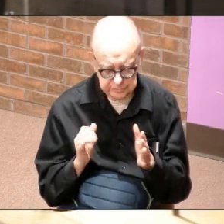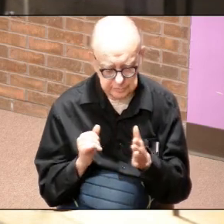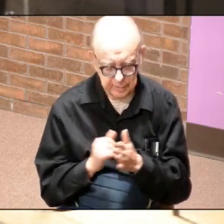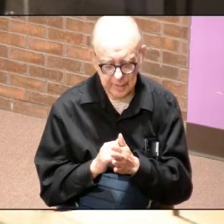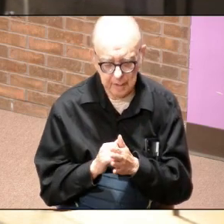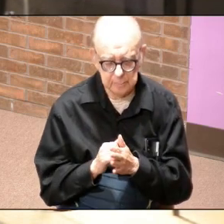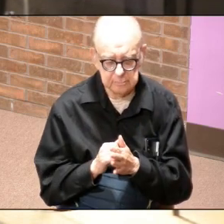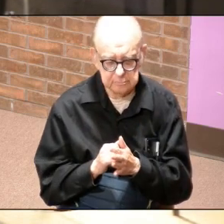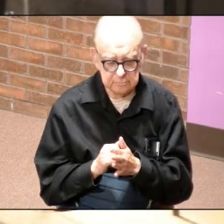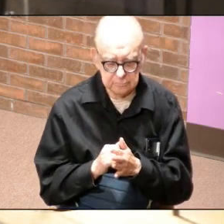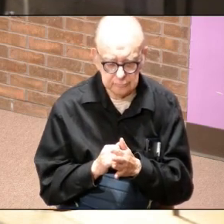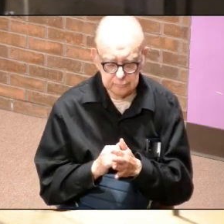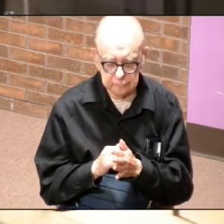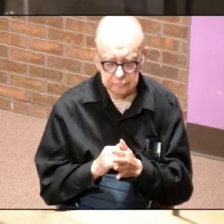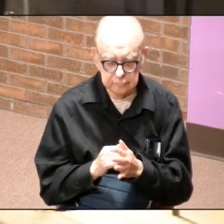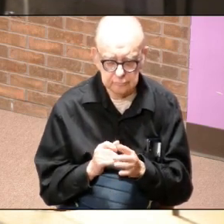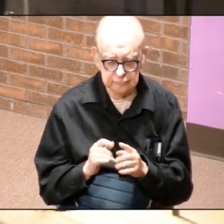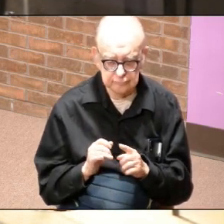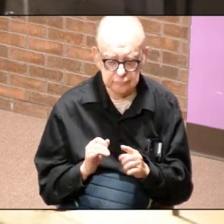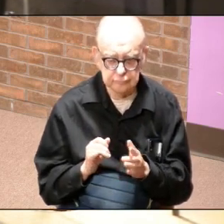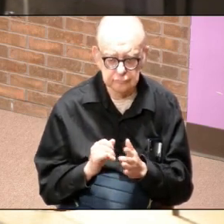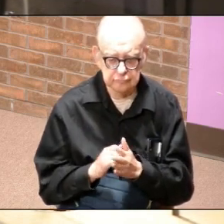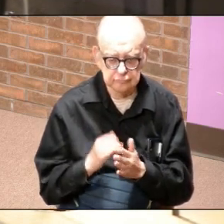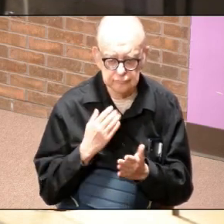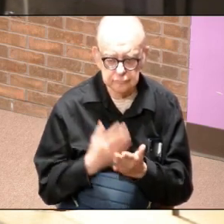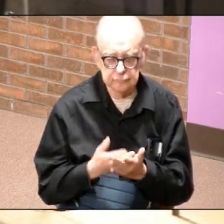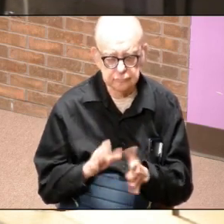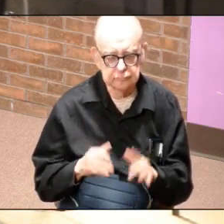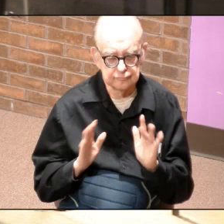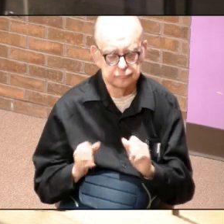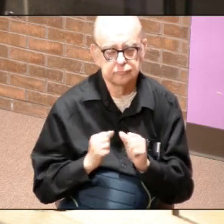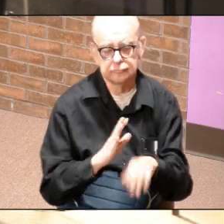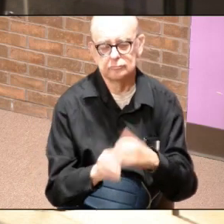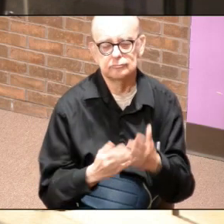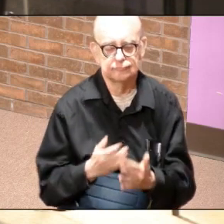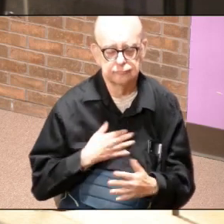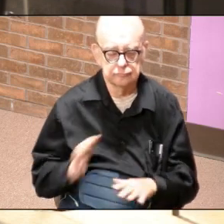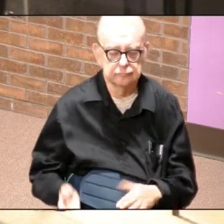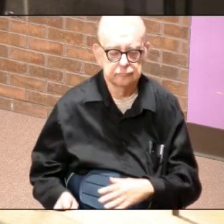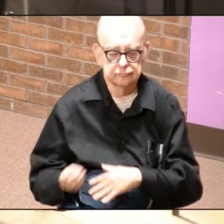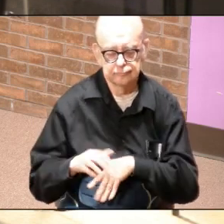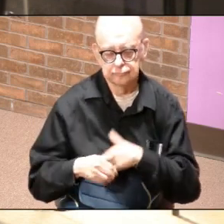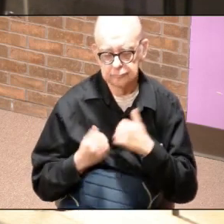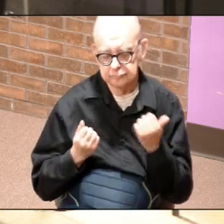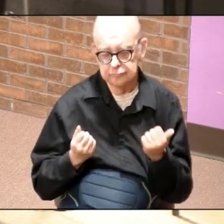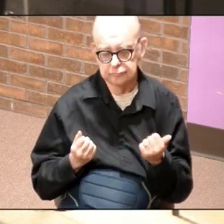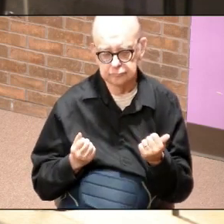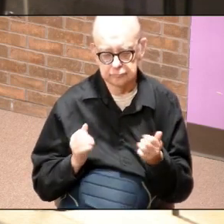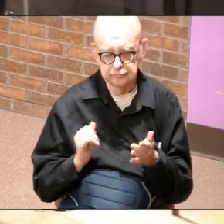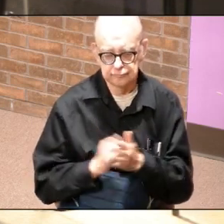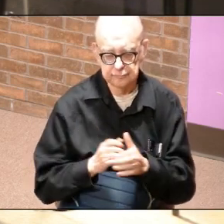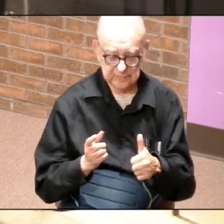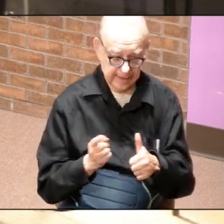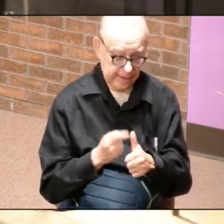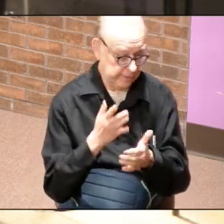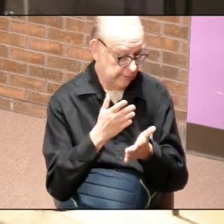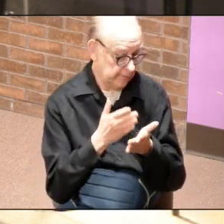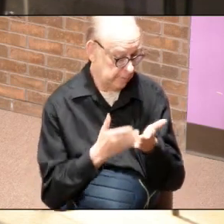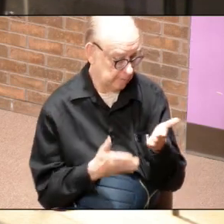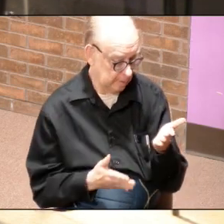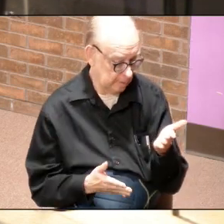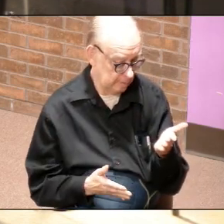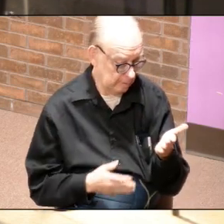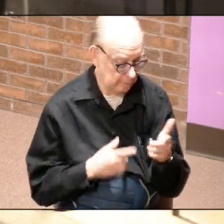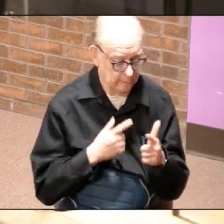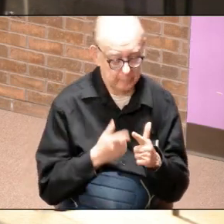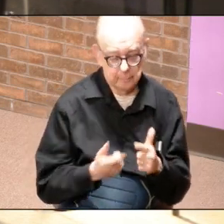with that, you know, that goodness and mercy will follow me all the days of my life. That's the first part.